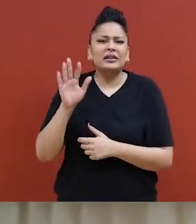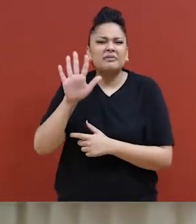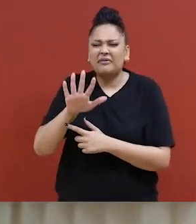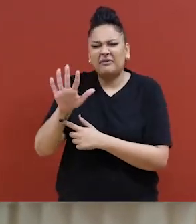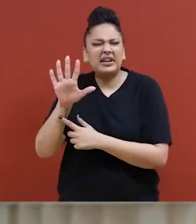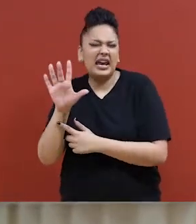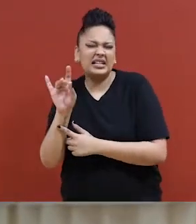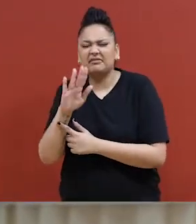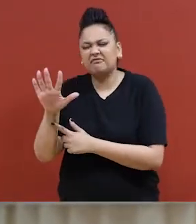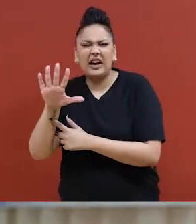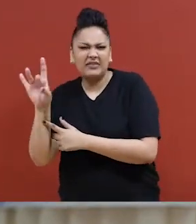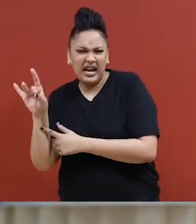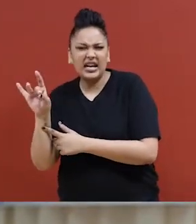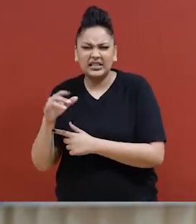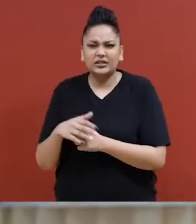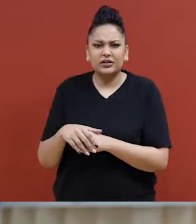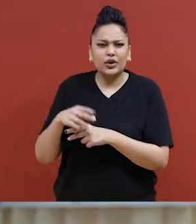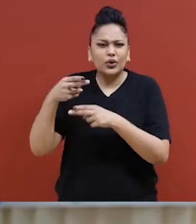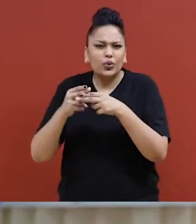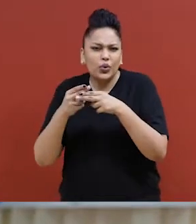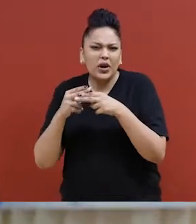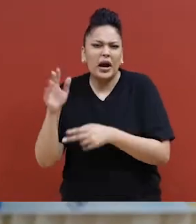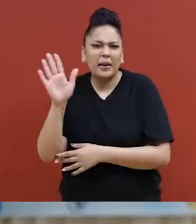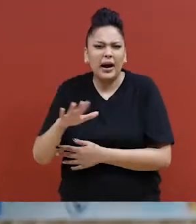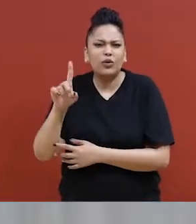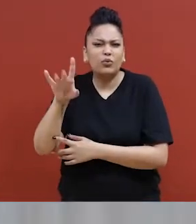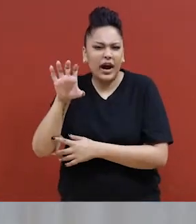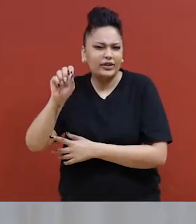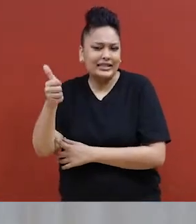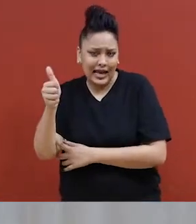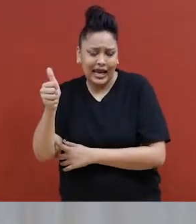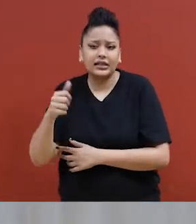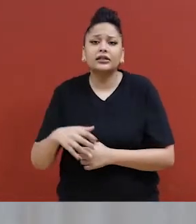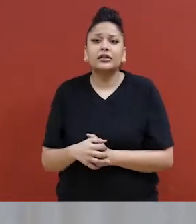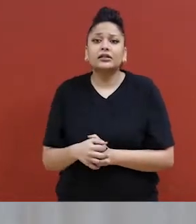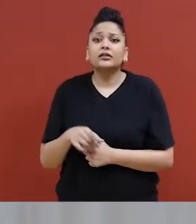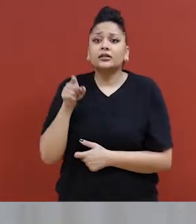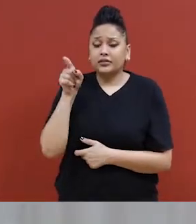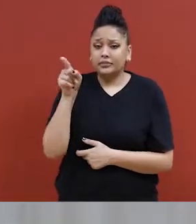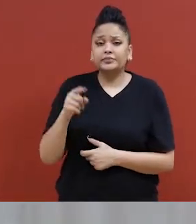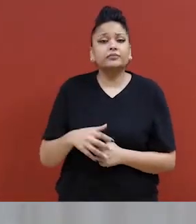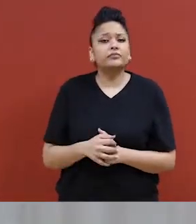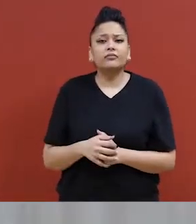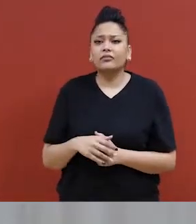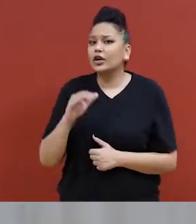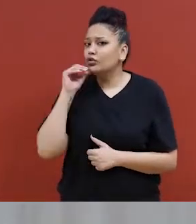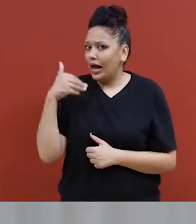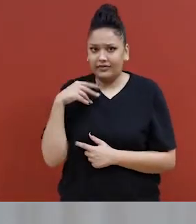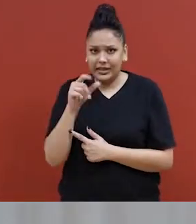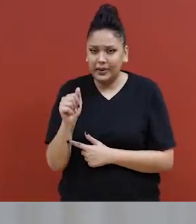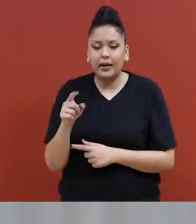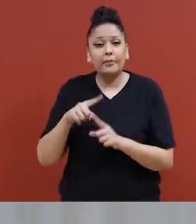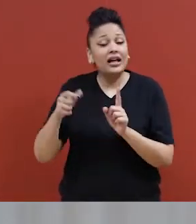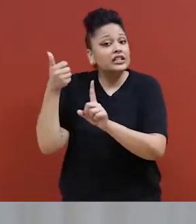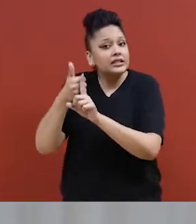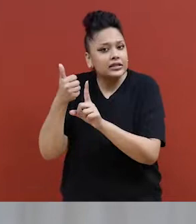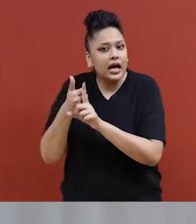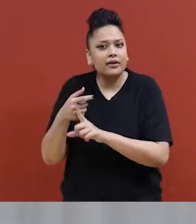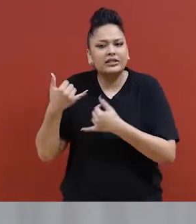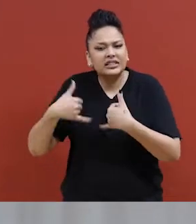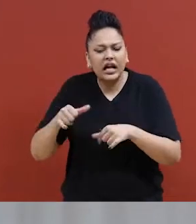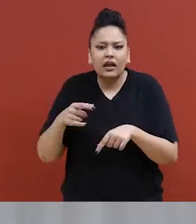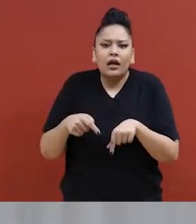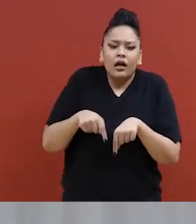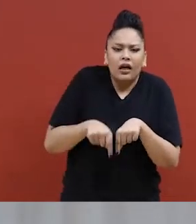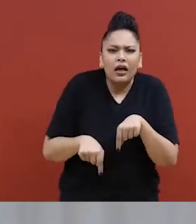5'8". I'm guessing she didn't weigh more than 110 pounds. I would say that while she wasn't living with a disability, she